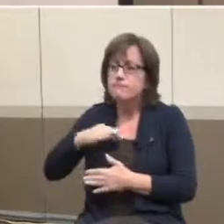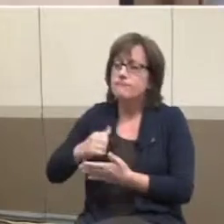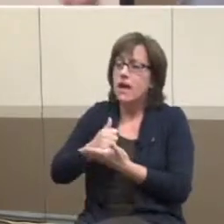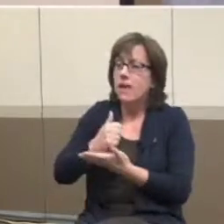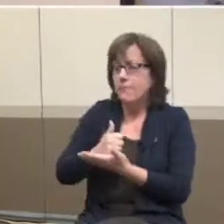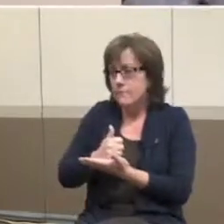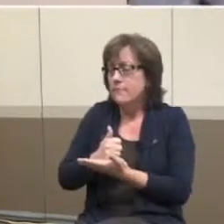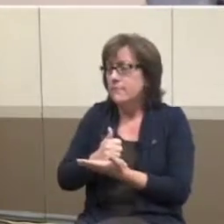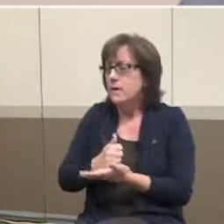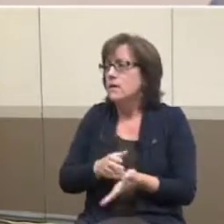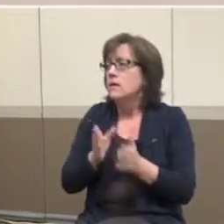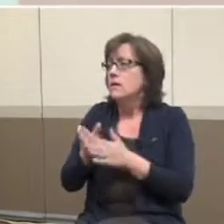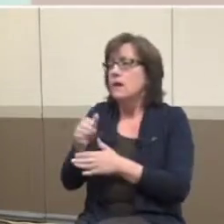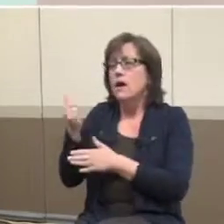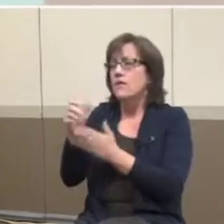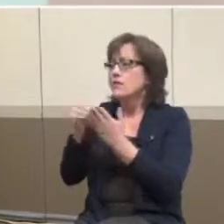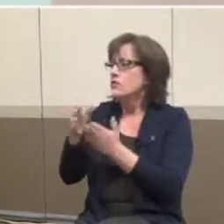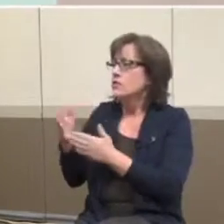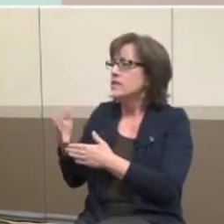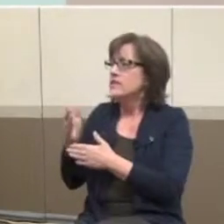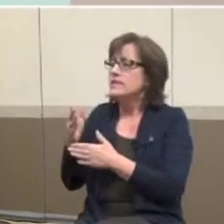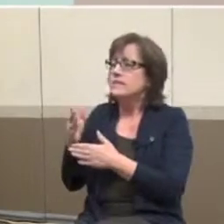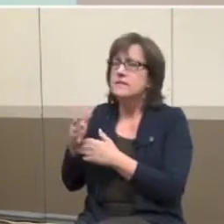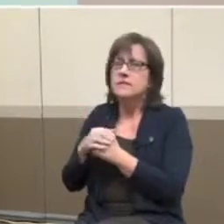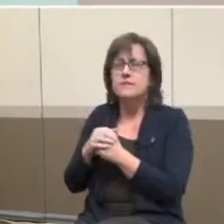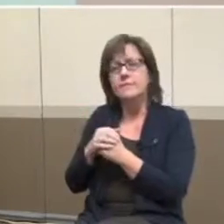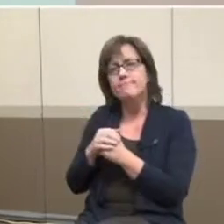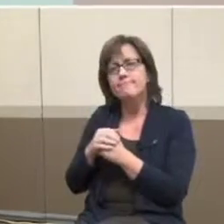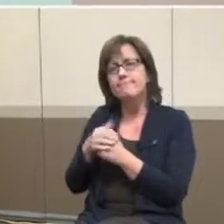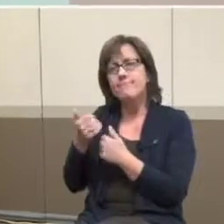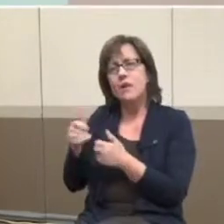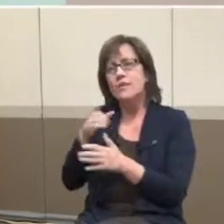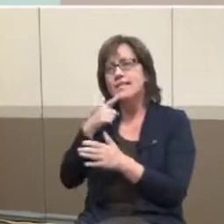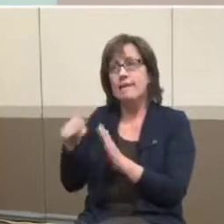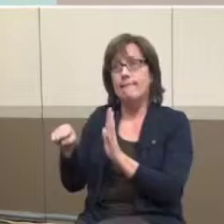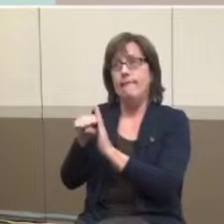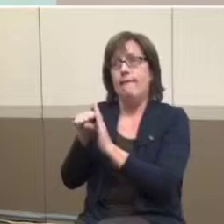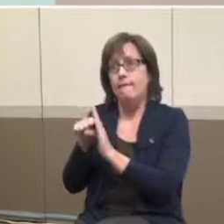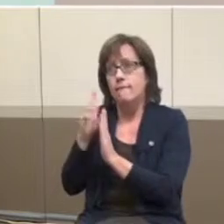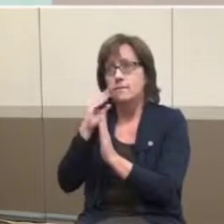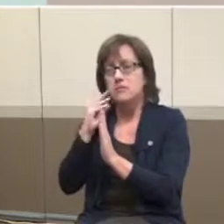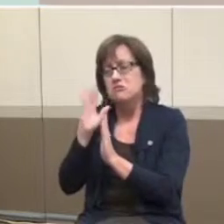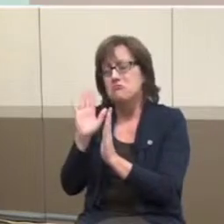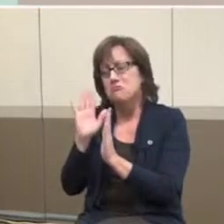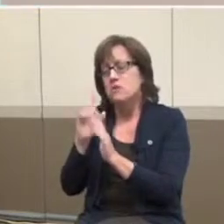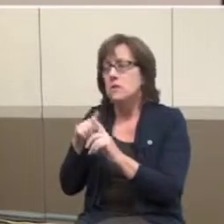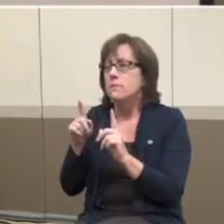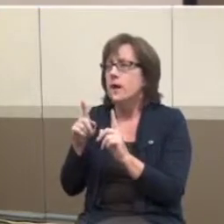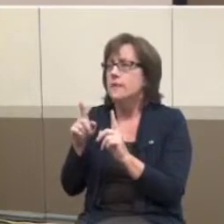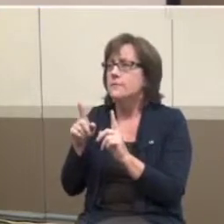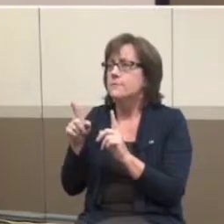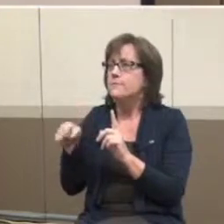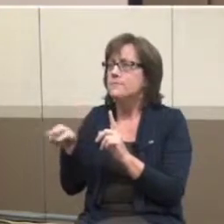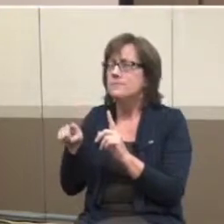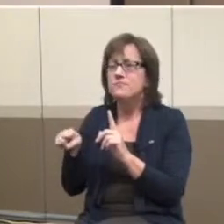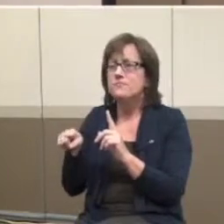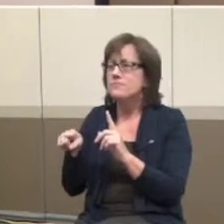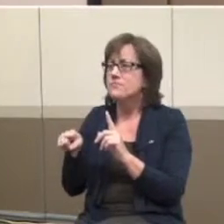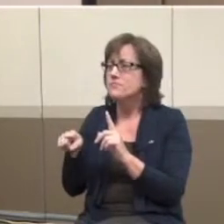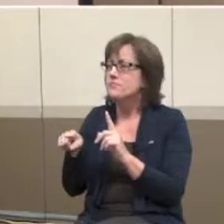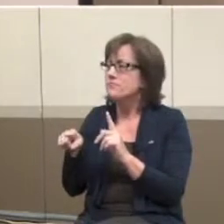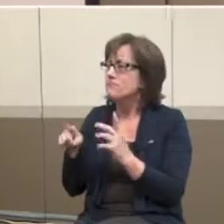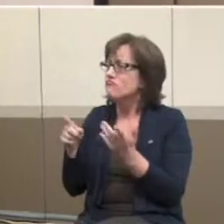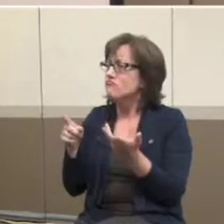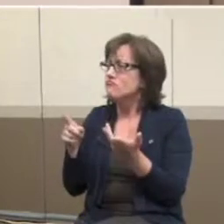helpful. And there were other students who really had I don't want to say a negative experience, but didn't really